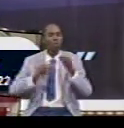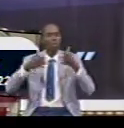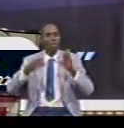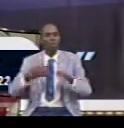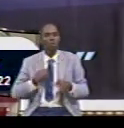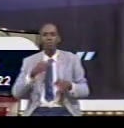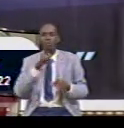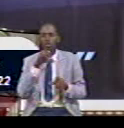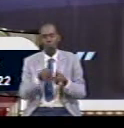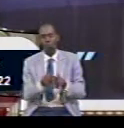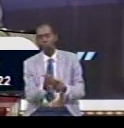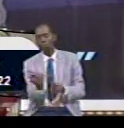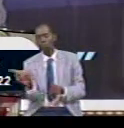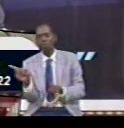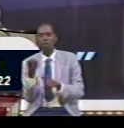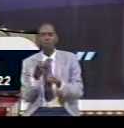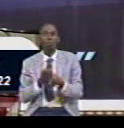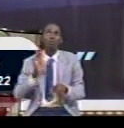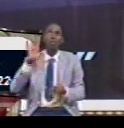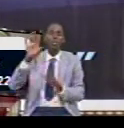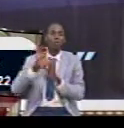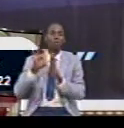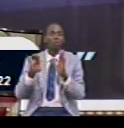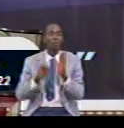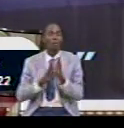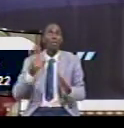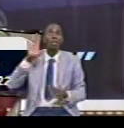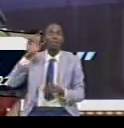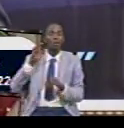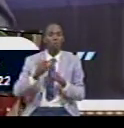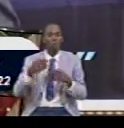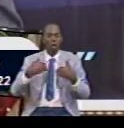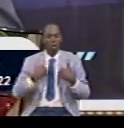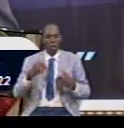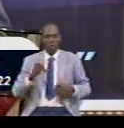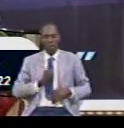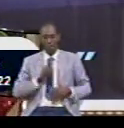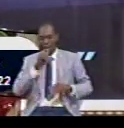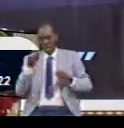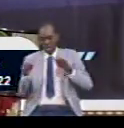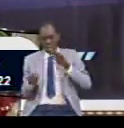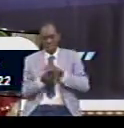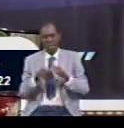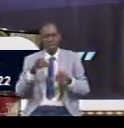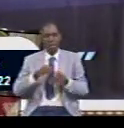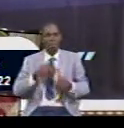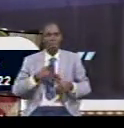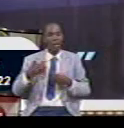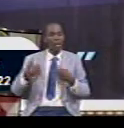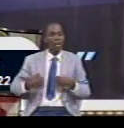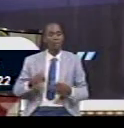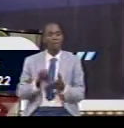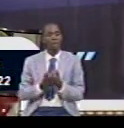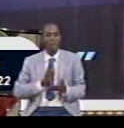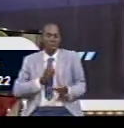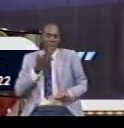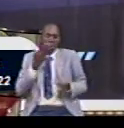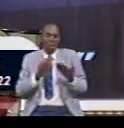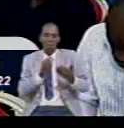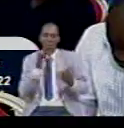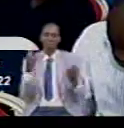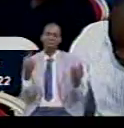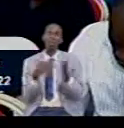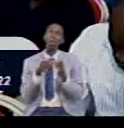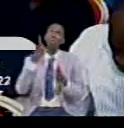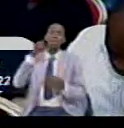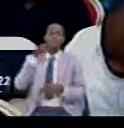thy commandments. Thy word have I hid in mine heart, that I might not sin against thee. You